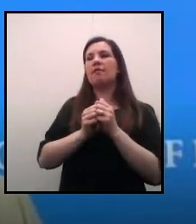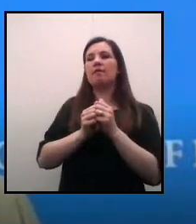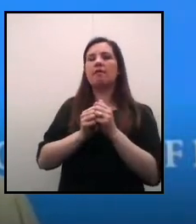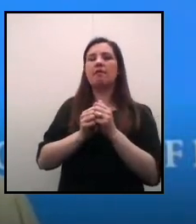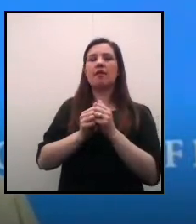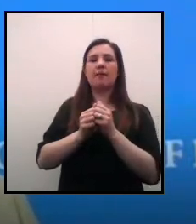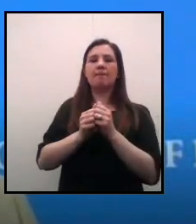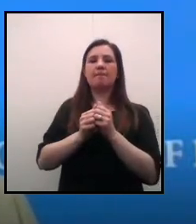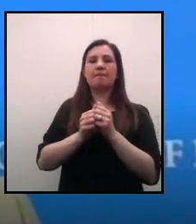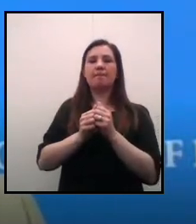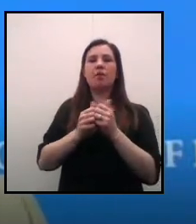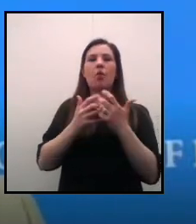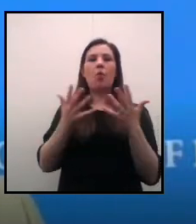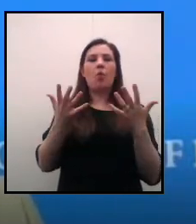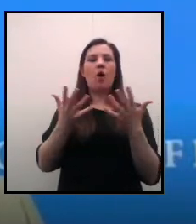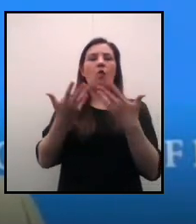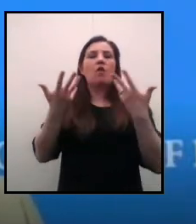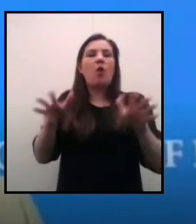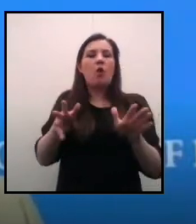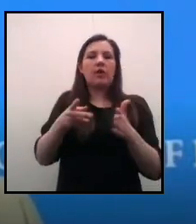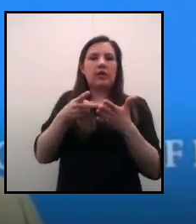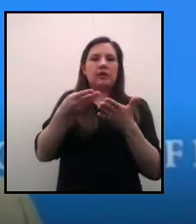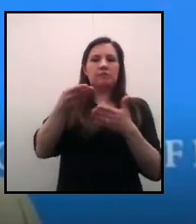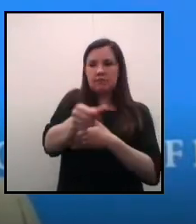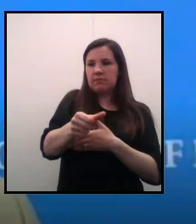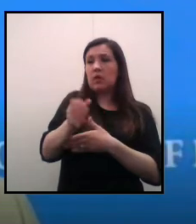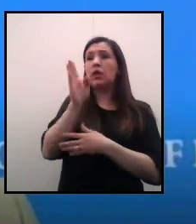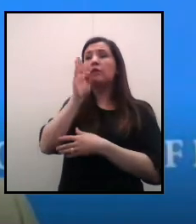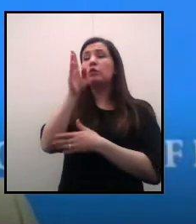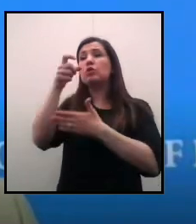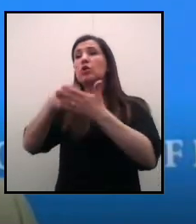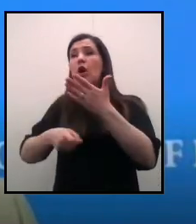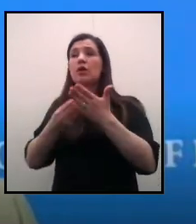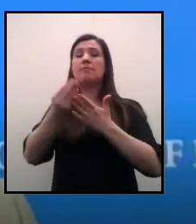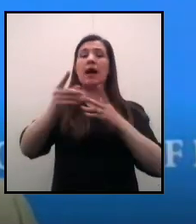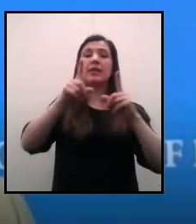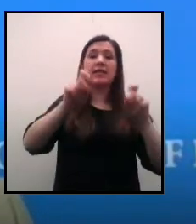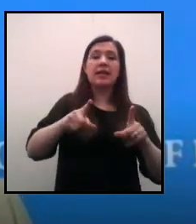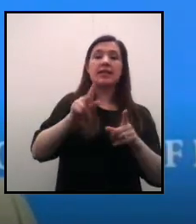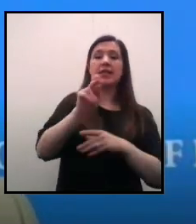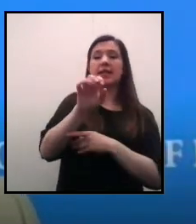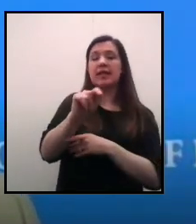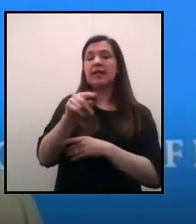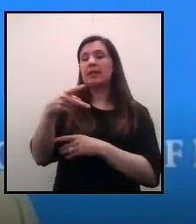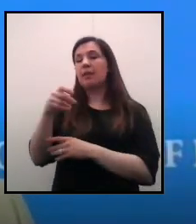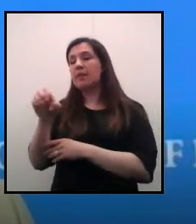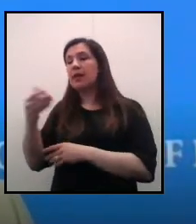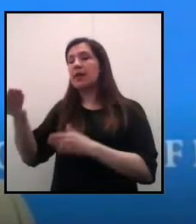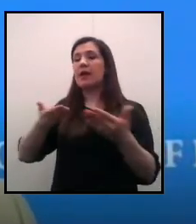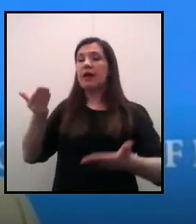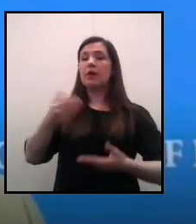and what we've already expended, future costs, including purchasing of testing kits, PPEs, potentially